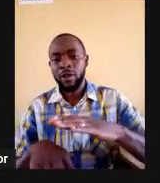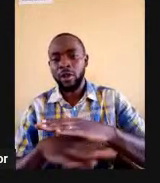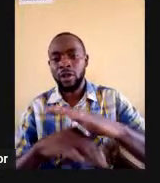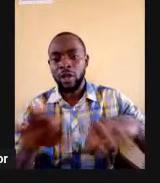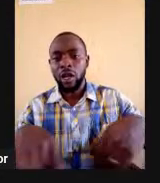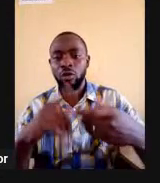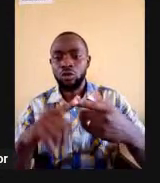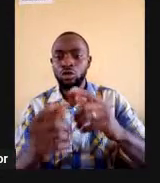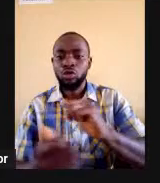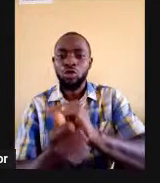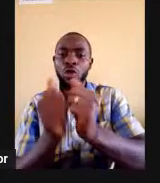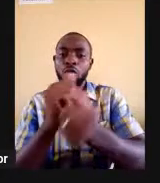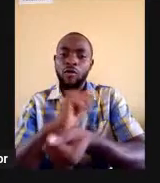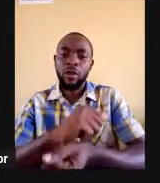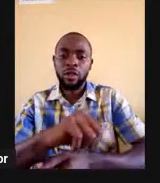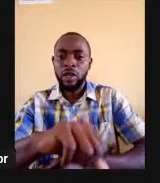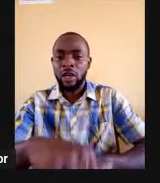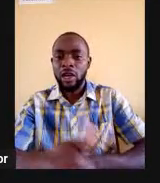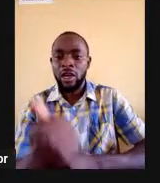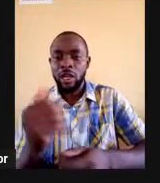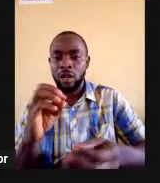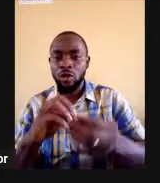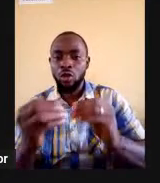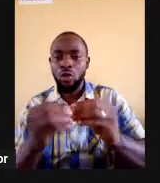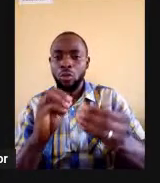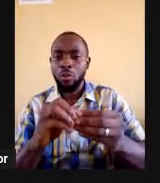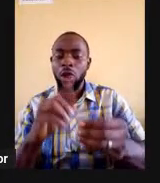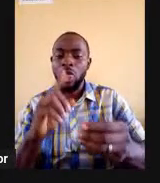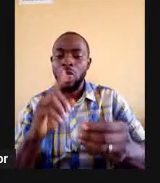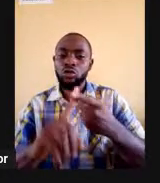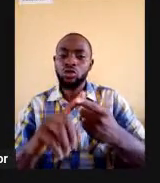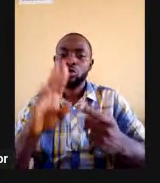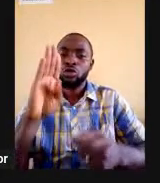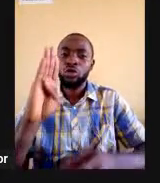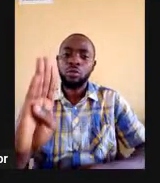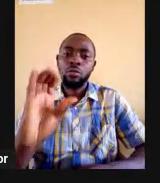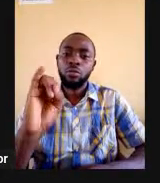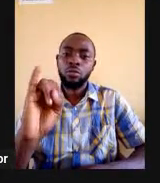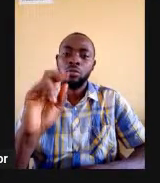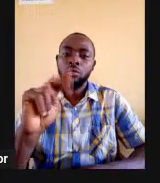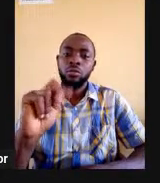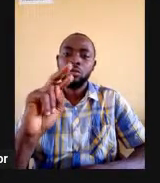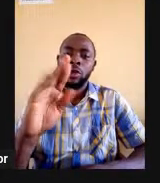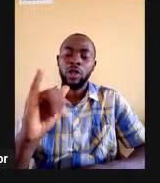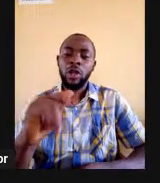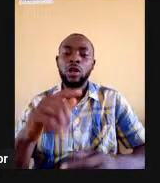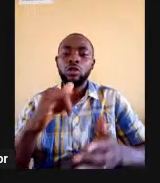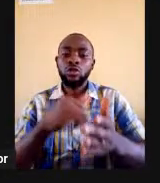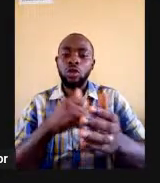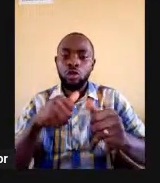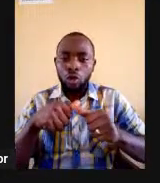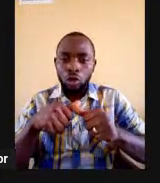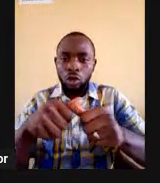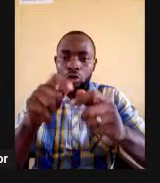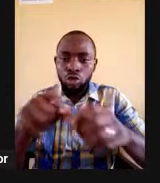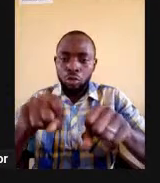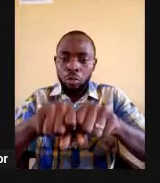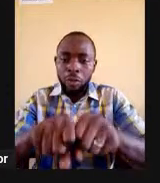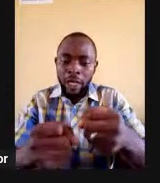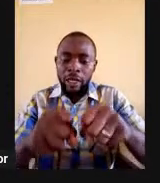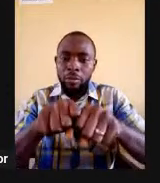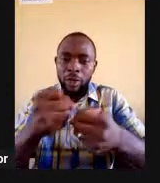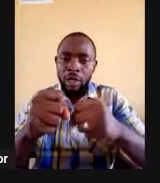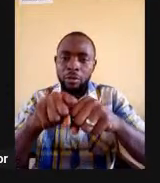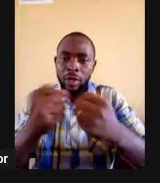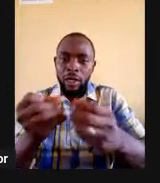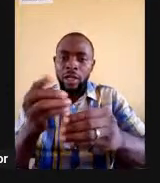convert any number to binary. Just keep on breaking it down by 2, divide it by 2, divide it by